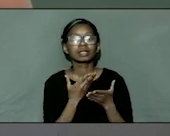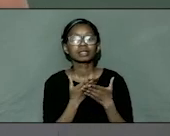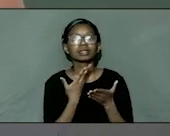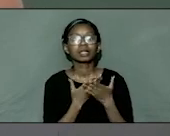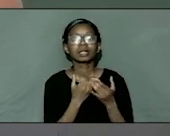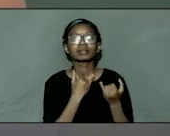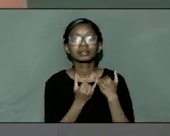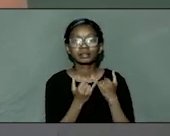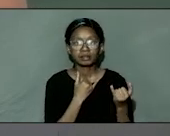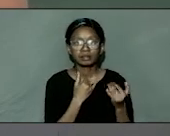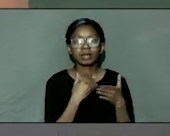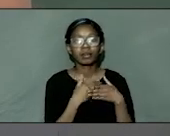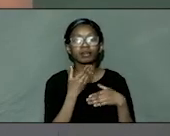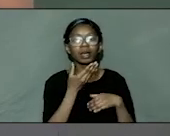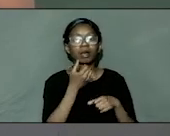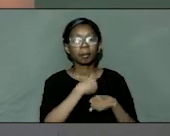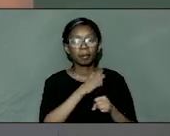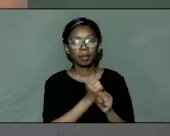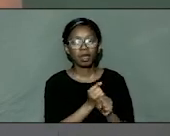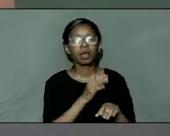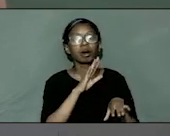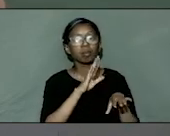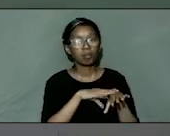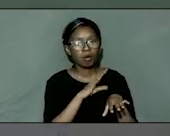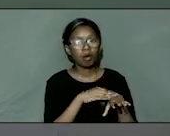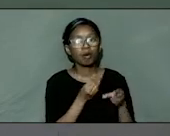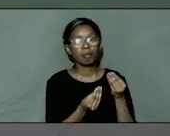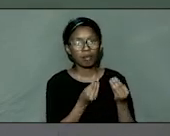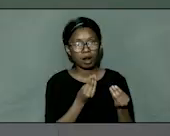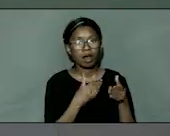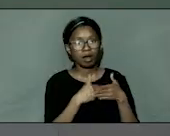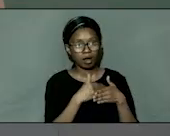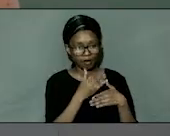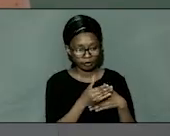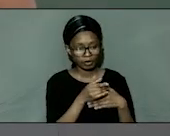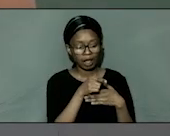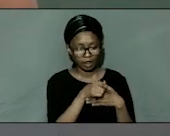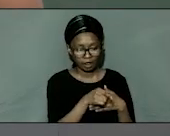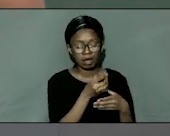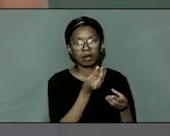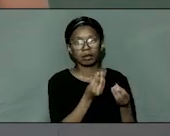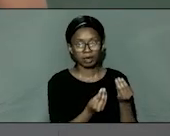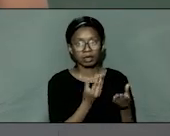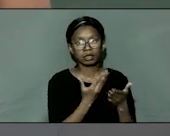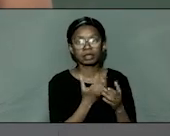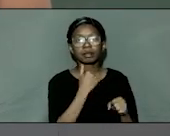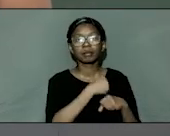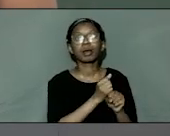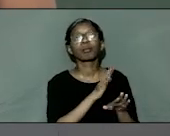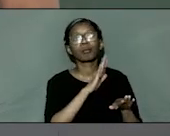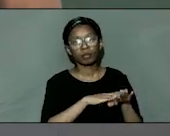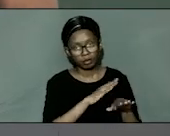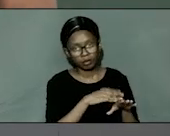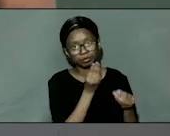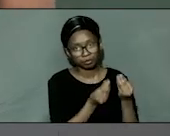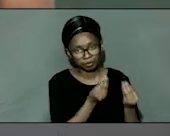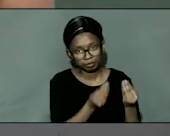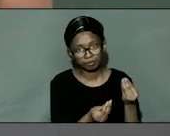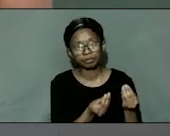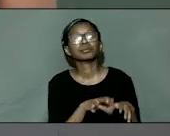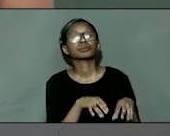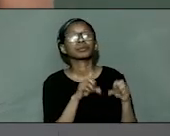interbreed. They must be able to produce a fertile offspring. So now let us look